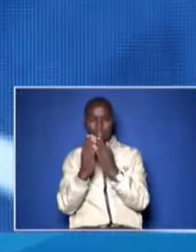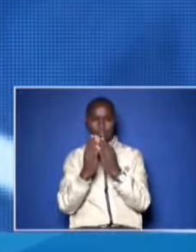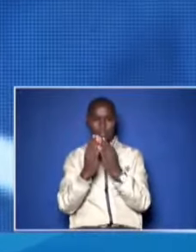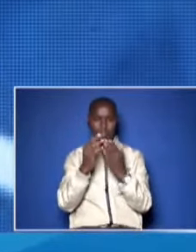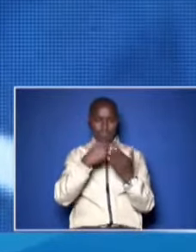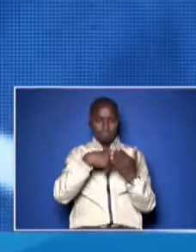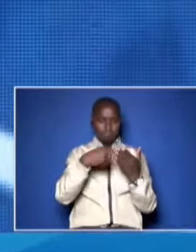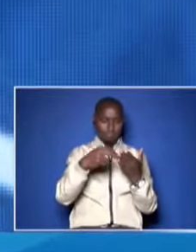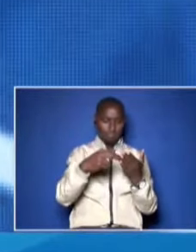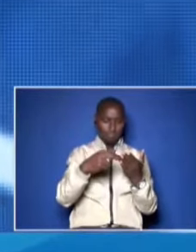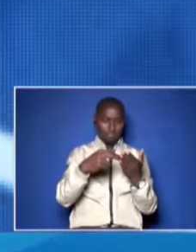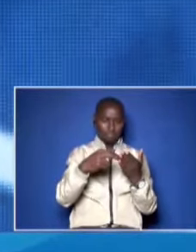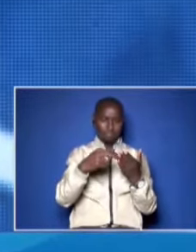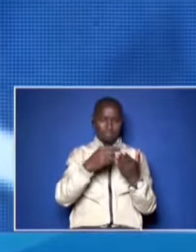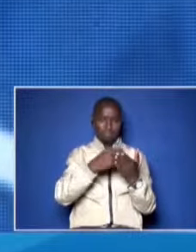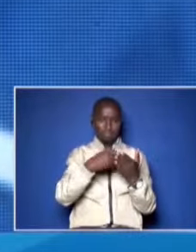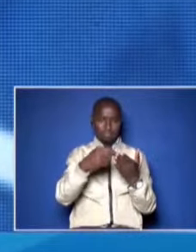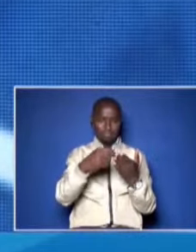hundred